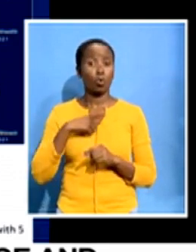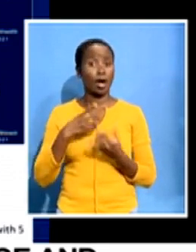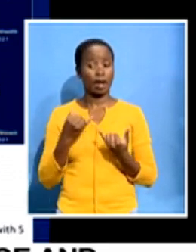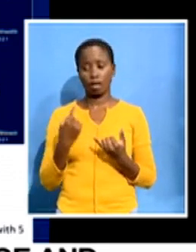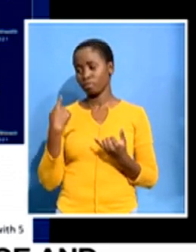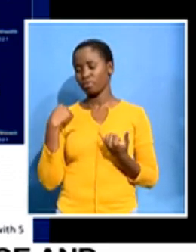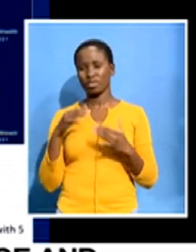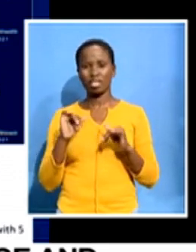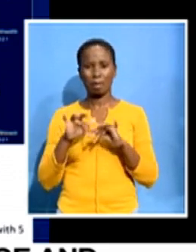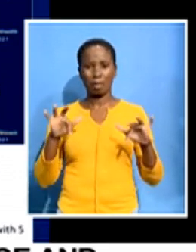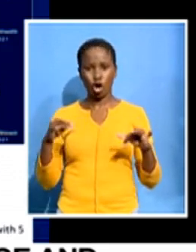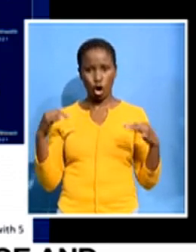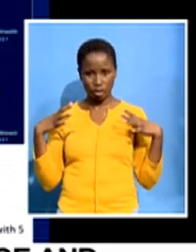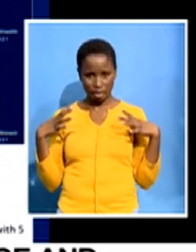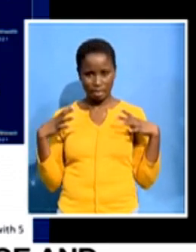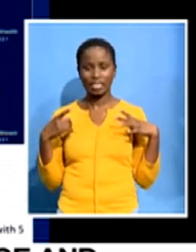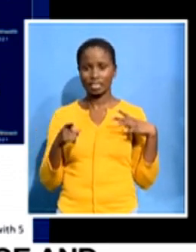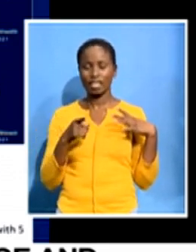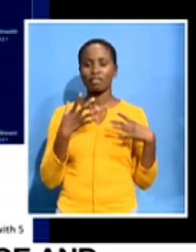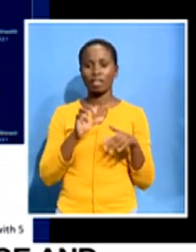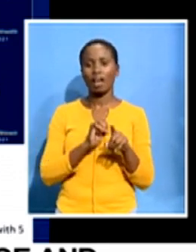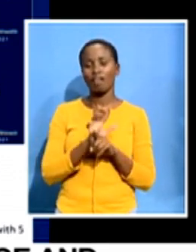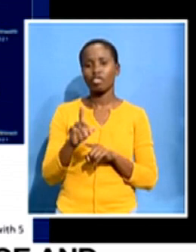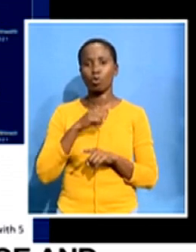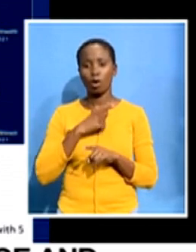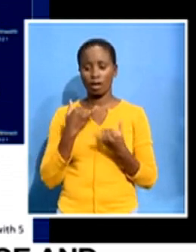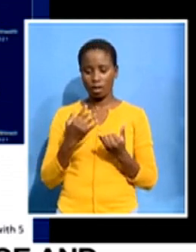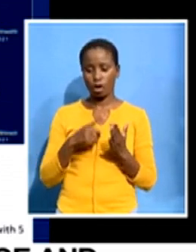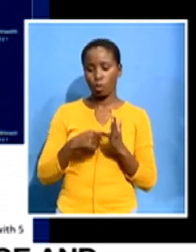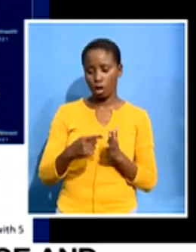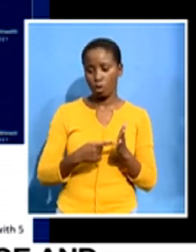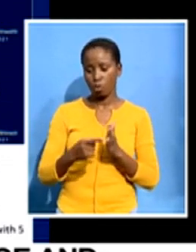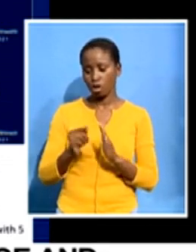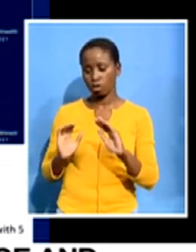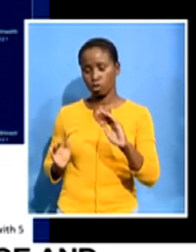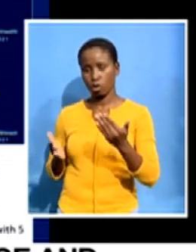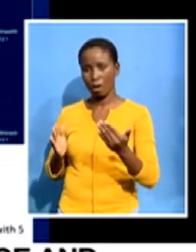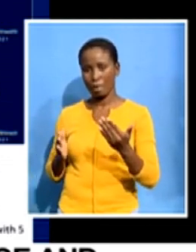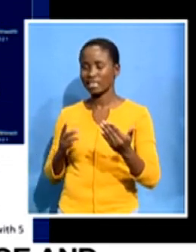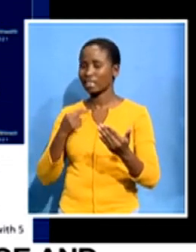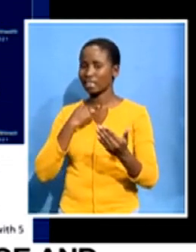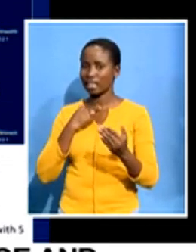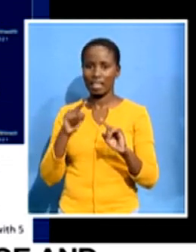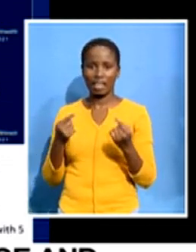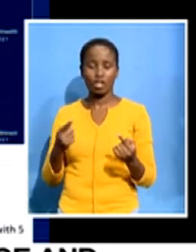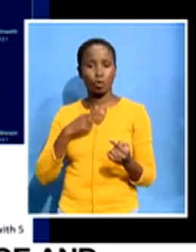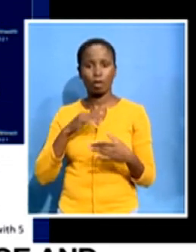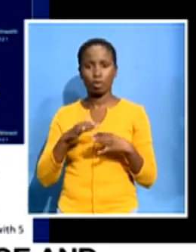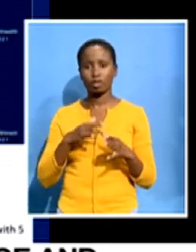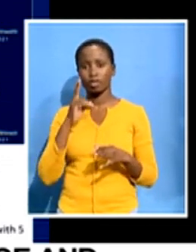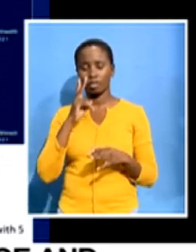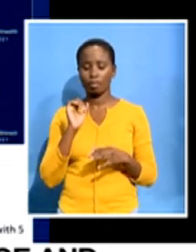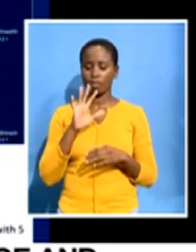also, the week-on-week comparison is a little bit difficult, because if you take a 5-day week versus a 3 or 4-day week,